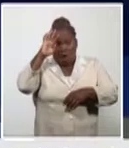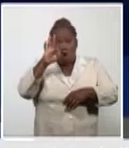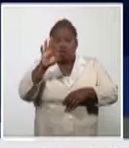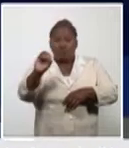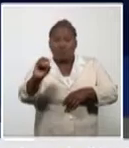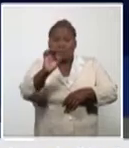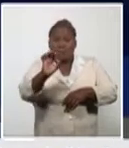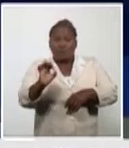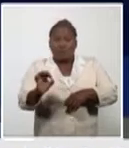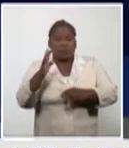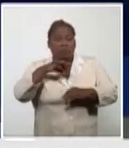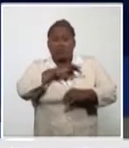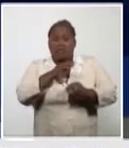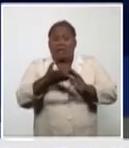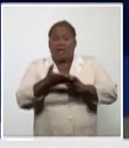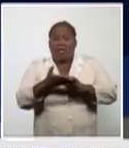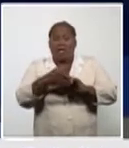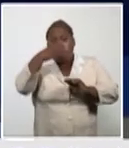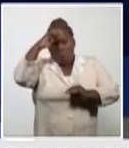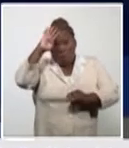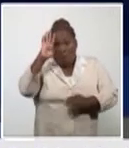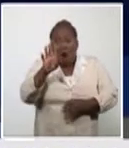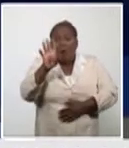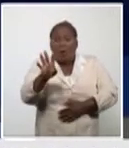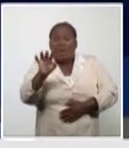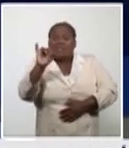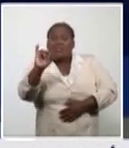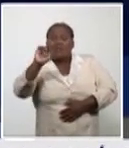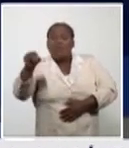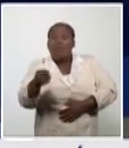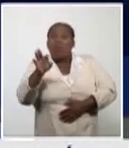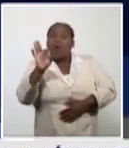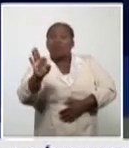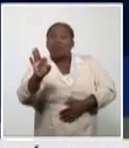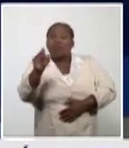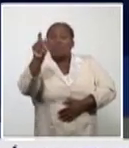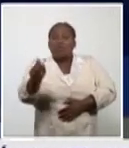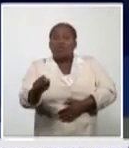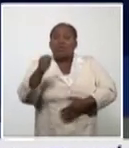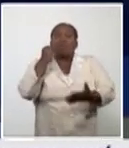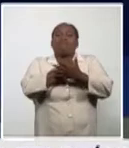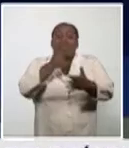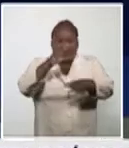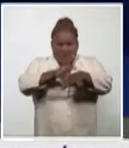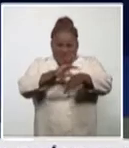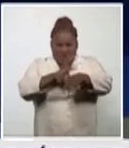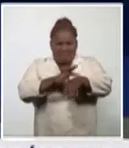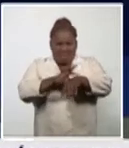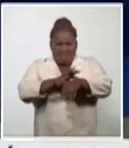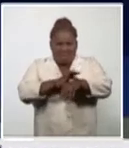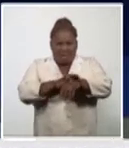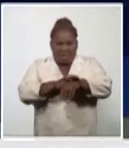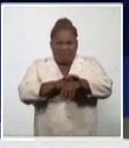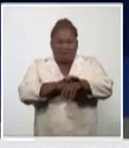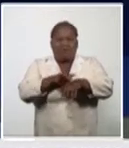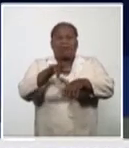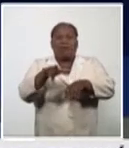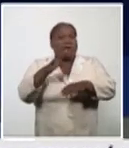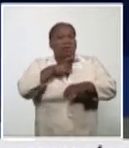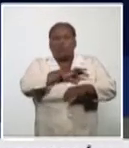diagnosed. Regarding the age groups most affected, we have people under 40 with 24 cases,